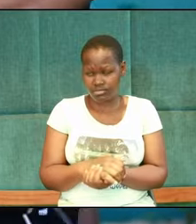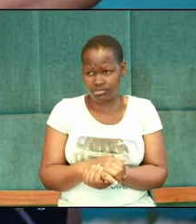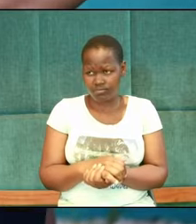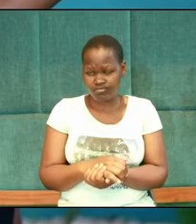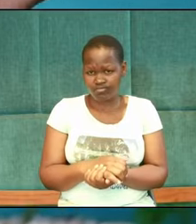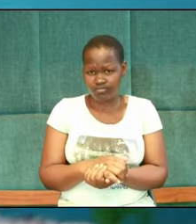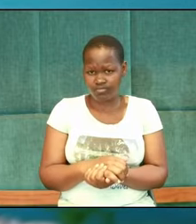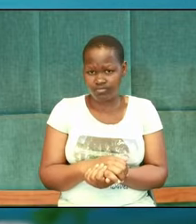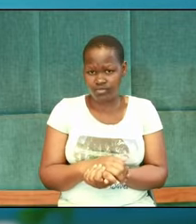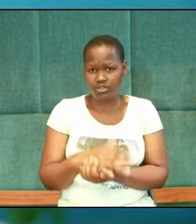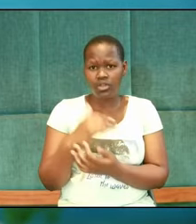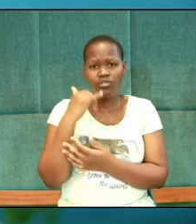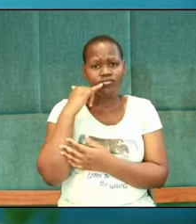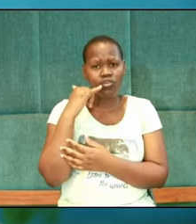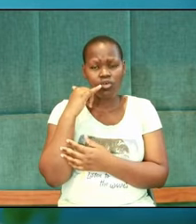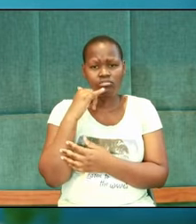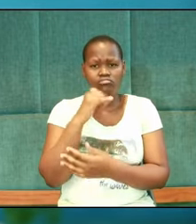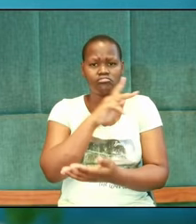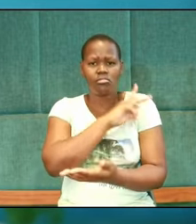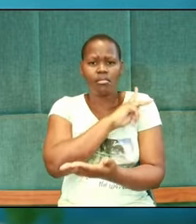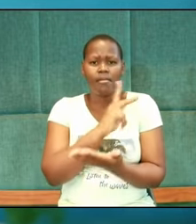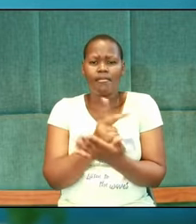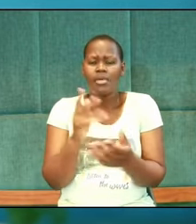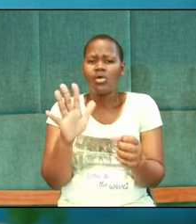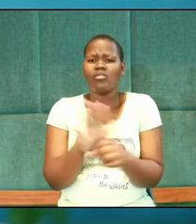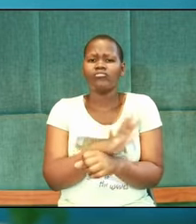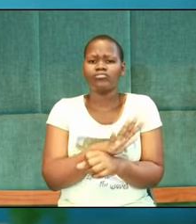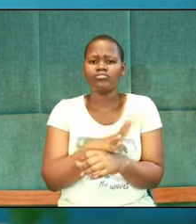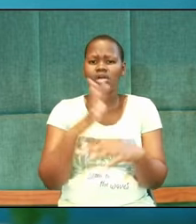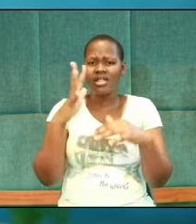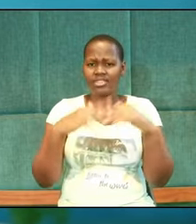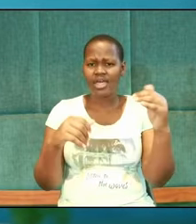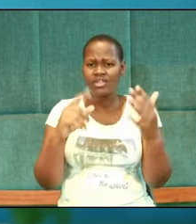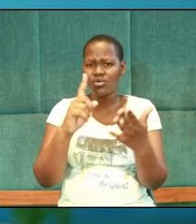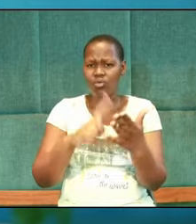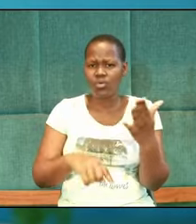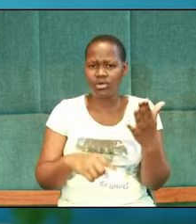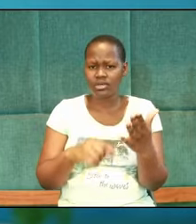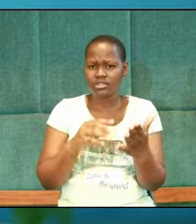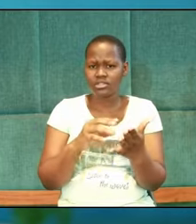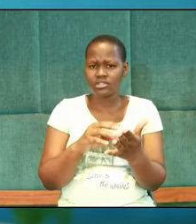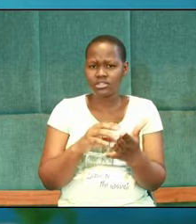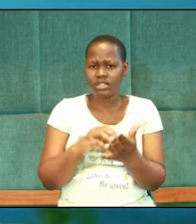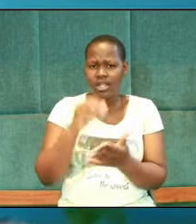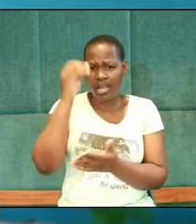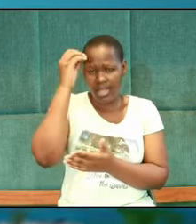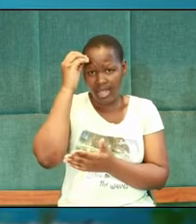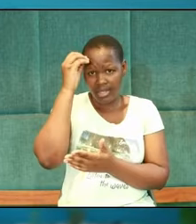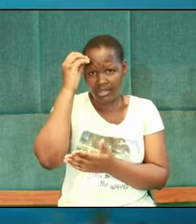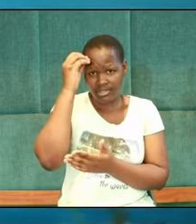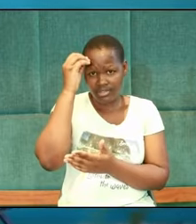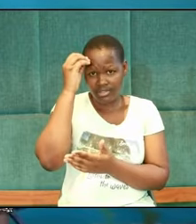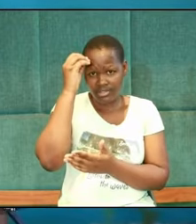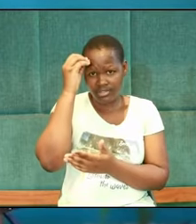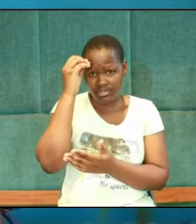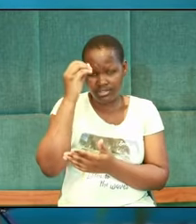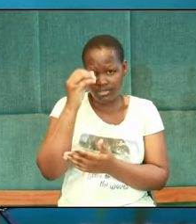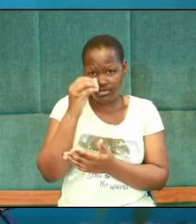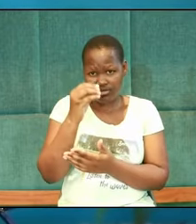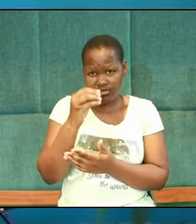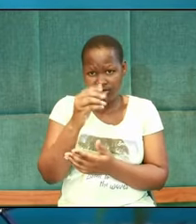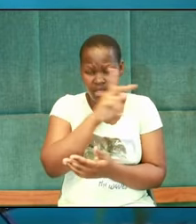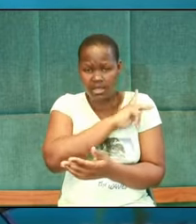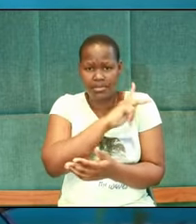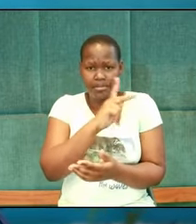This. More powerful than what took a man to the moon. Yet still, this